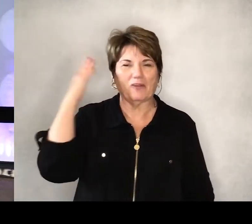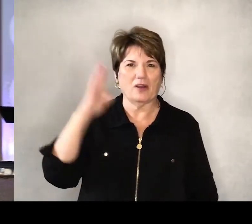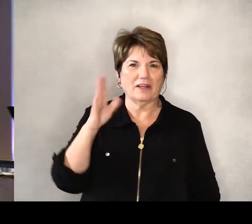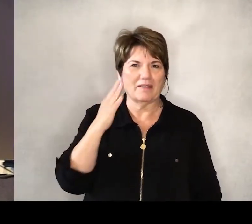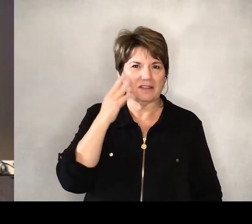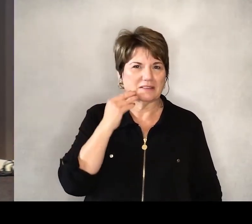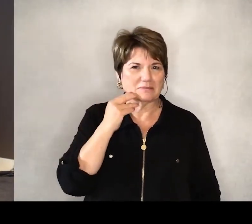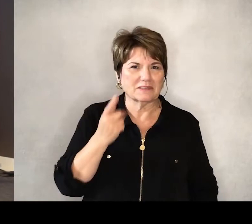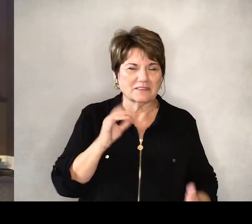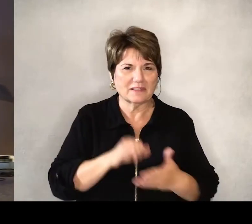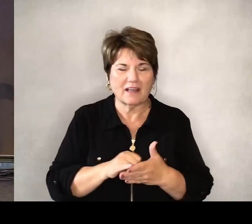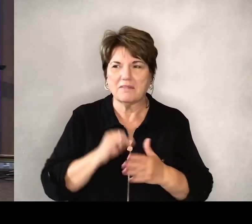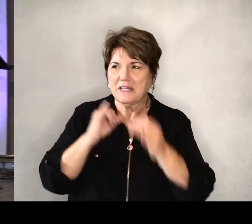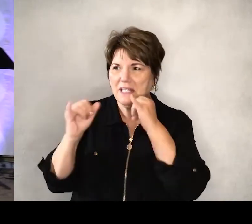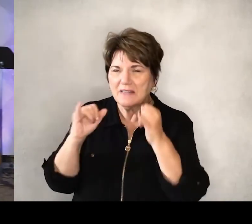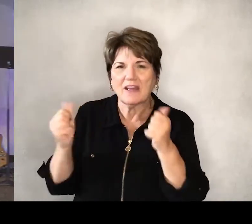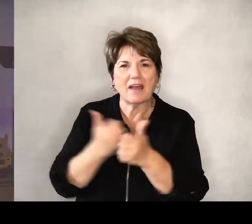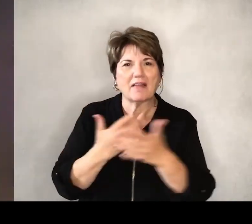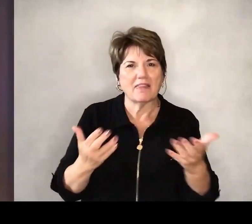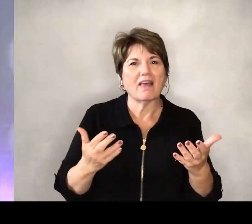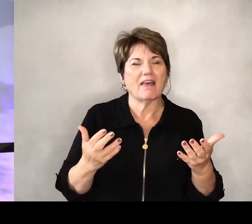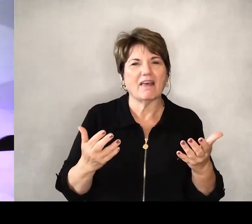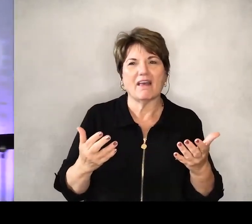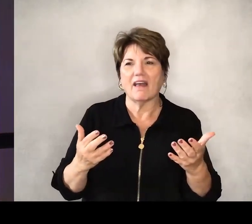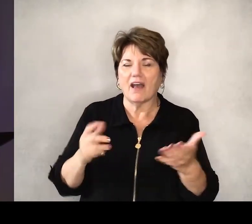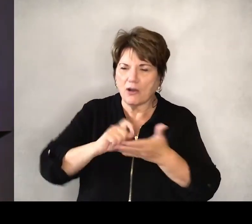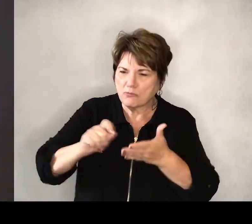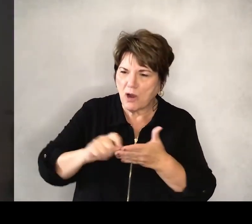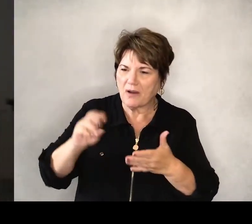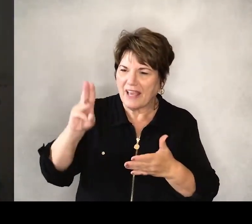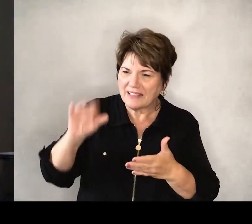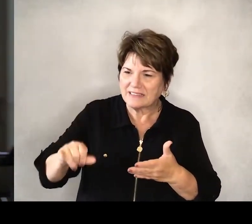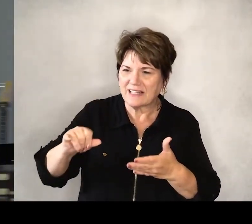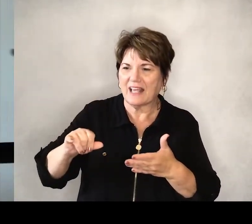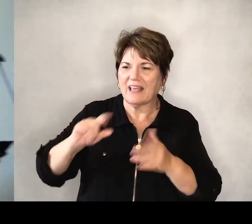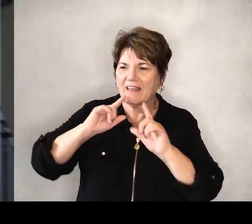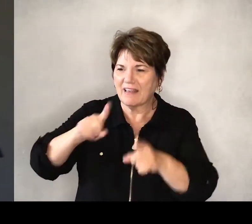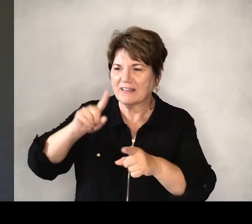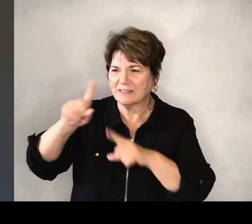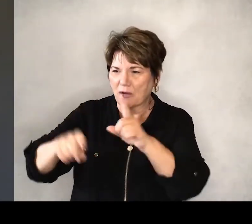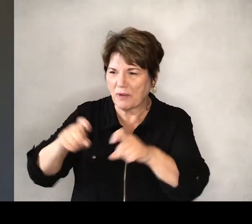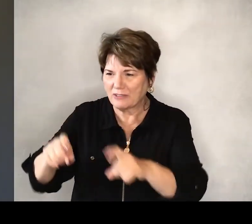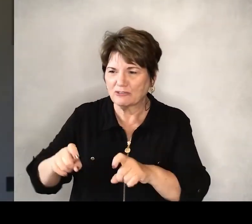right? I did the interview. I did everything else. And I wrote essay questions, and I never heard